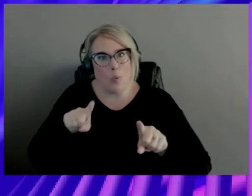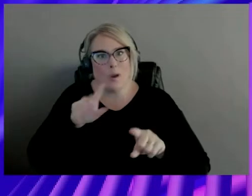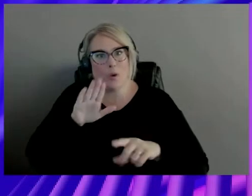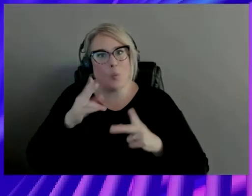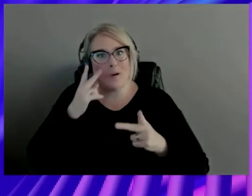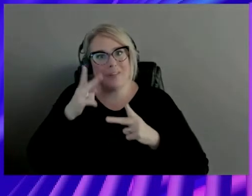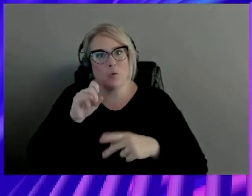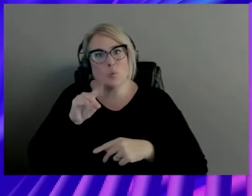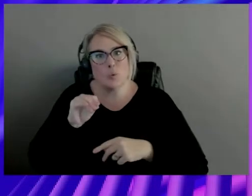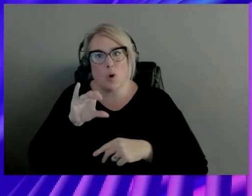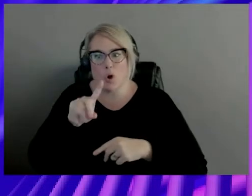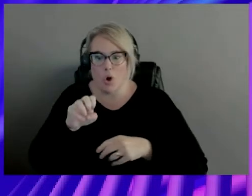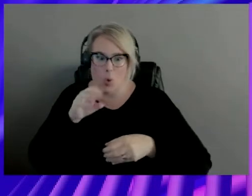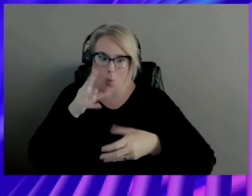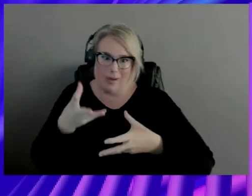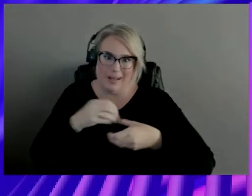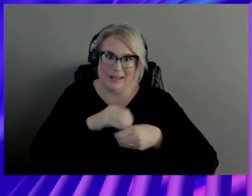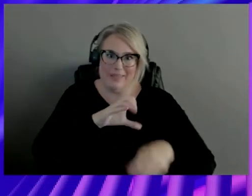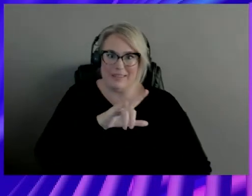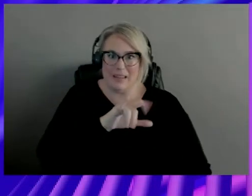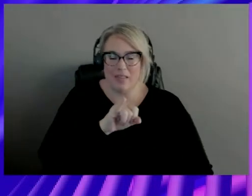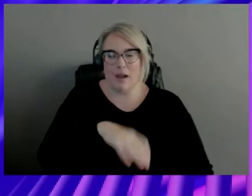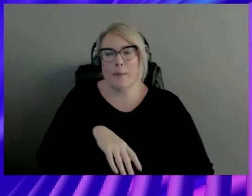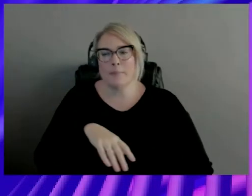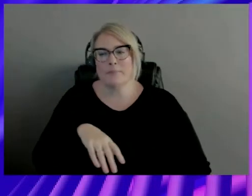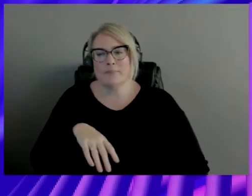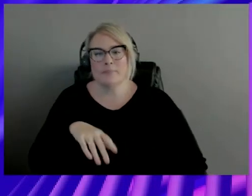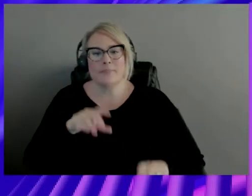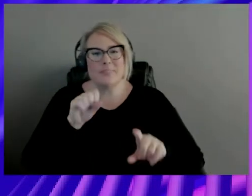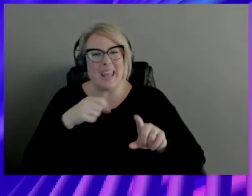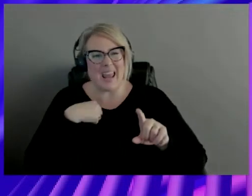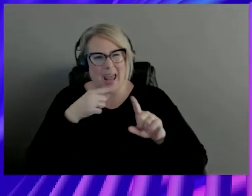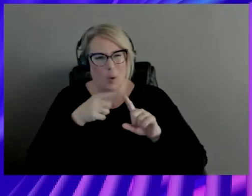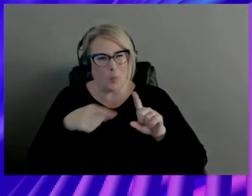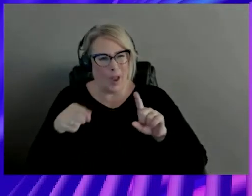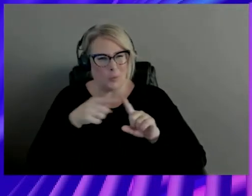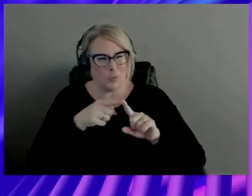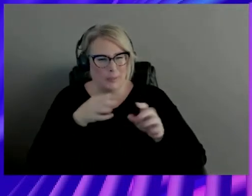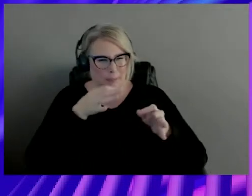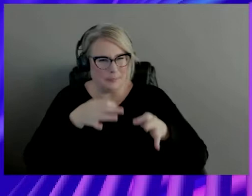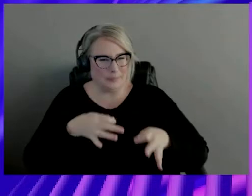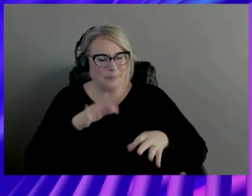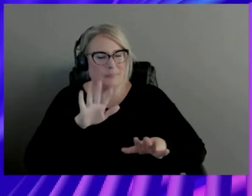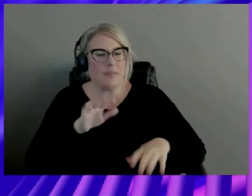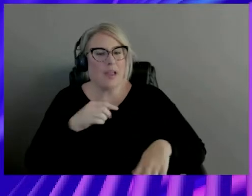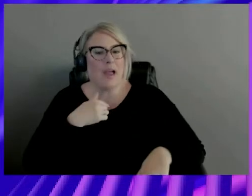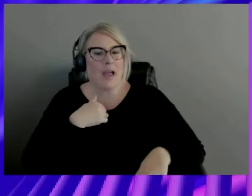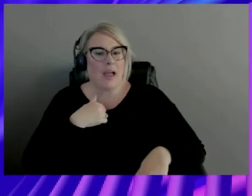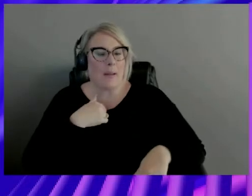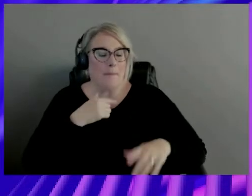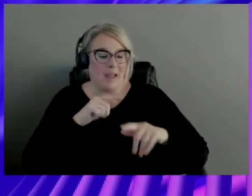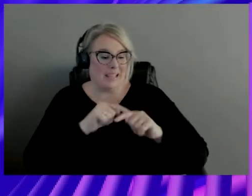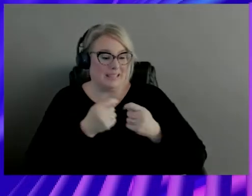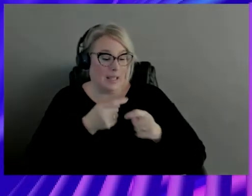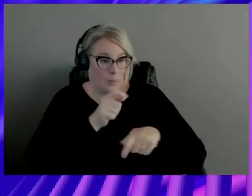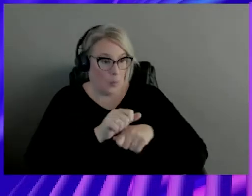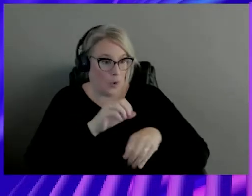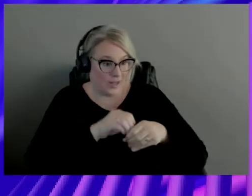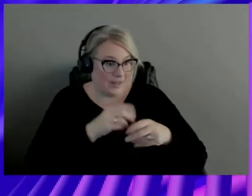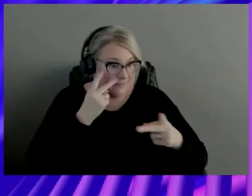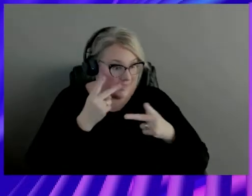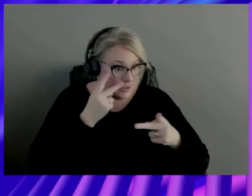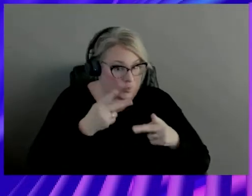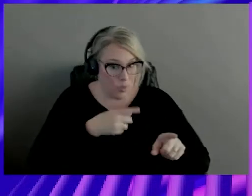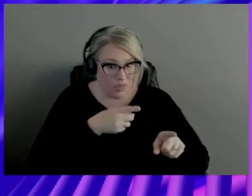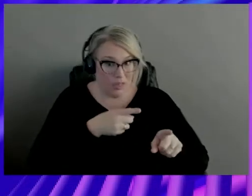it's, so can I round trip with this? So if so let's say that half of my team are working in Visual Studio and the other half prefer to